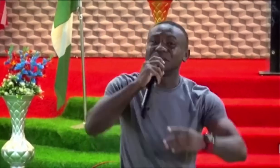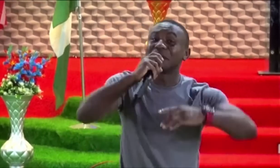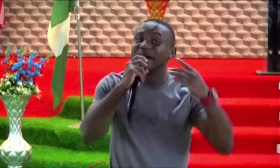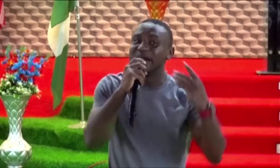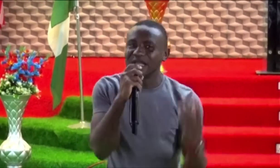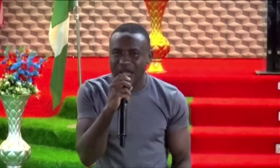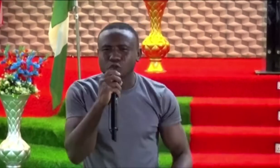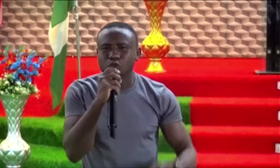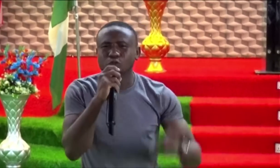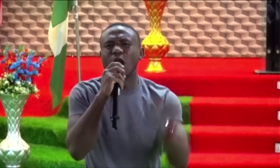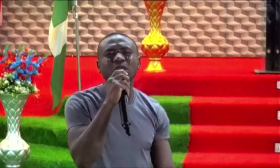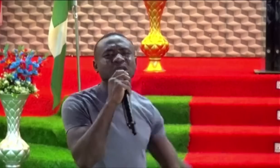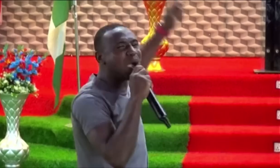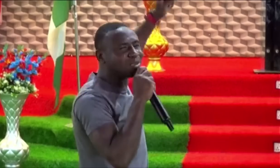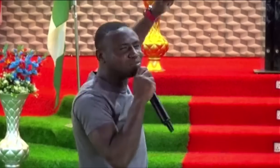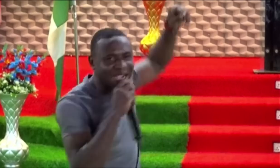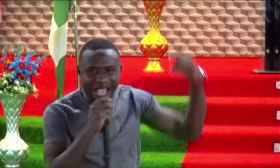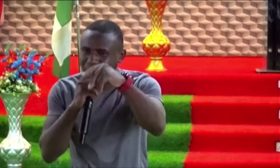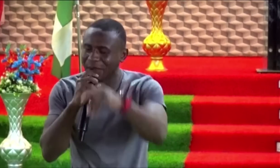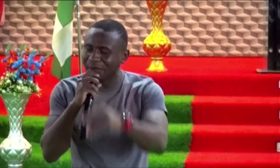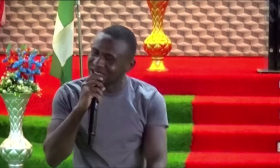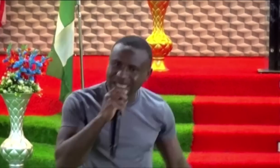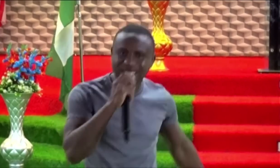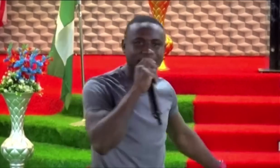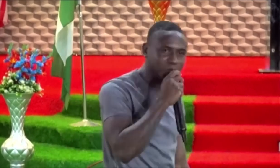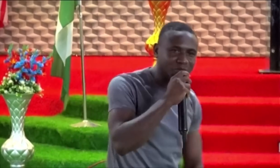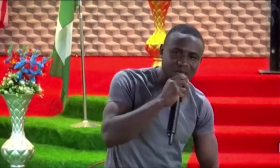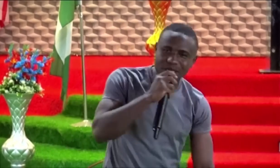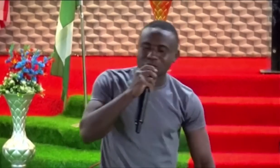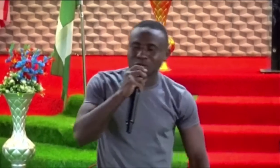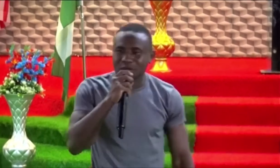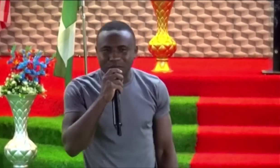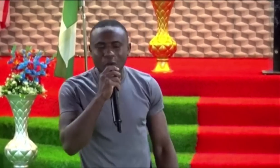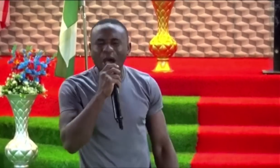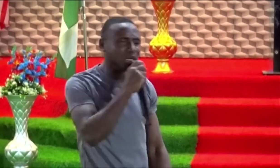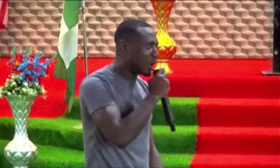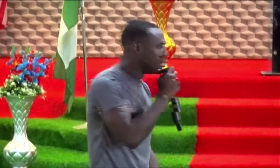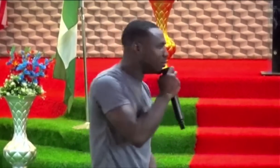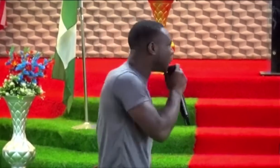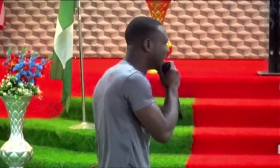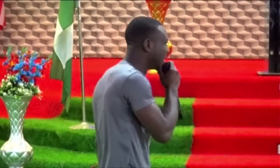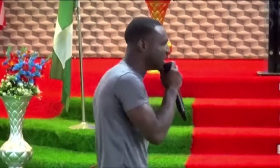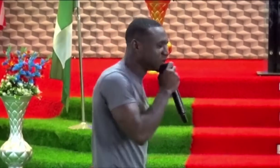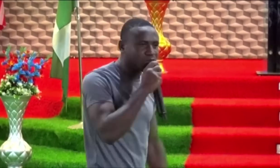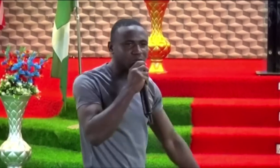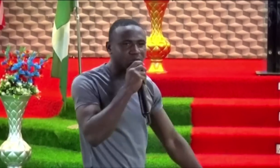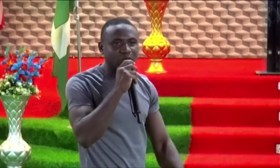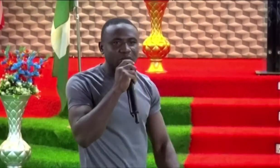o se bi pa won ri wa sugbon olodun na wa agbara o fa mi jade wa olodun na wa agbara o fa mi